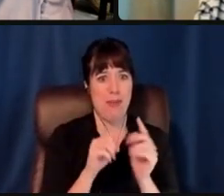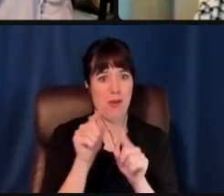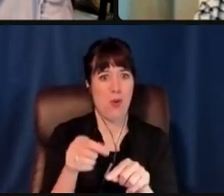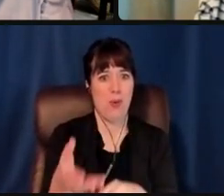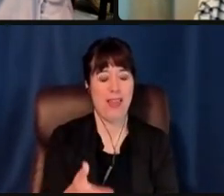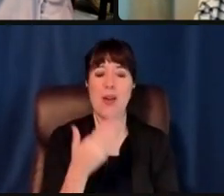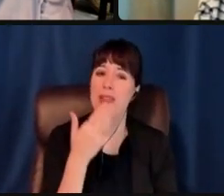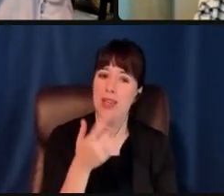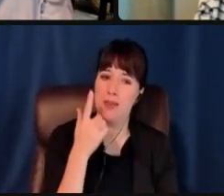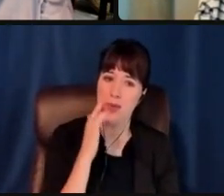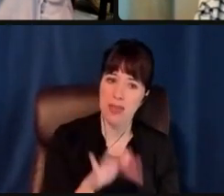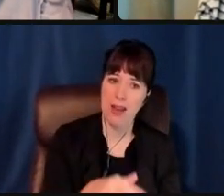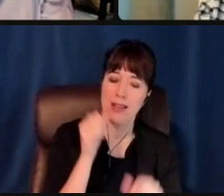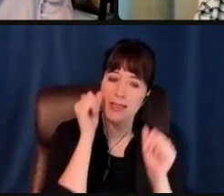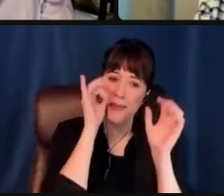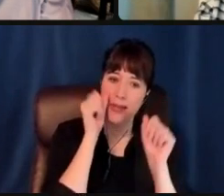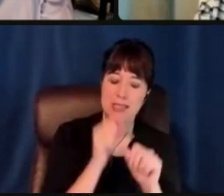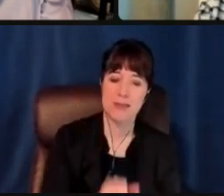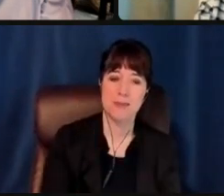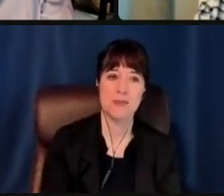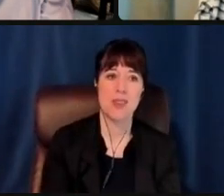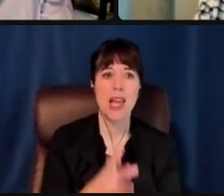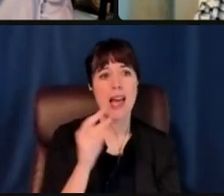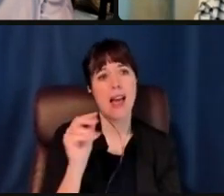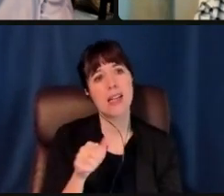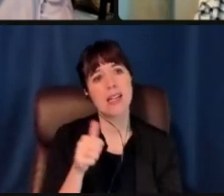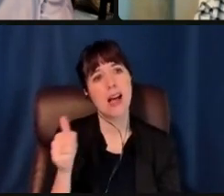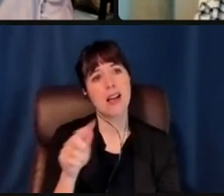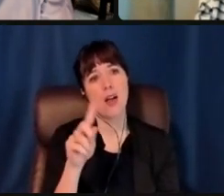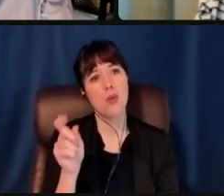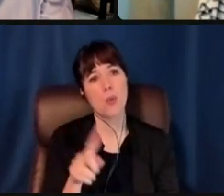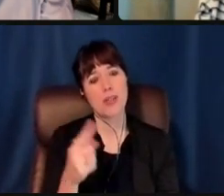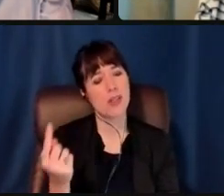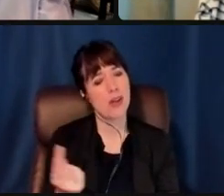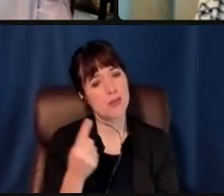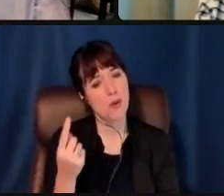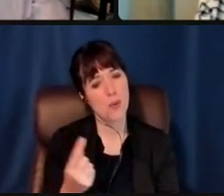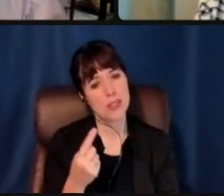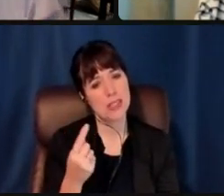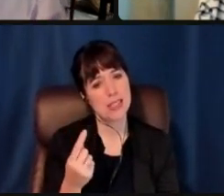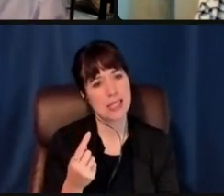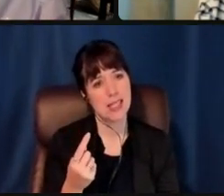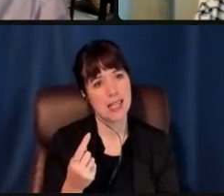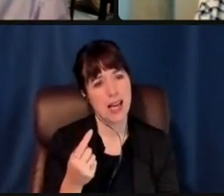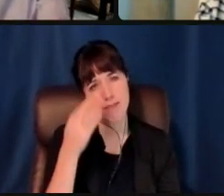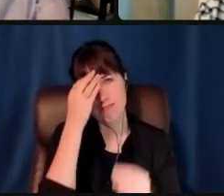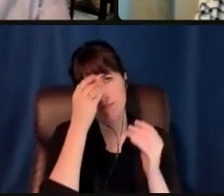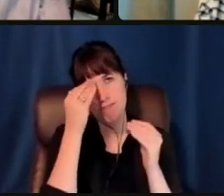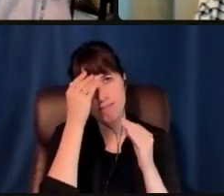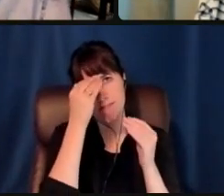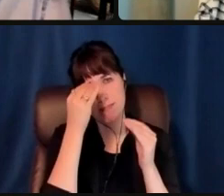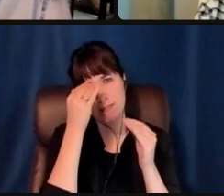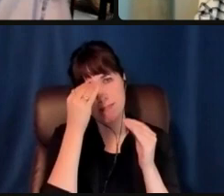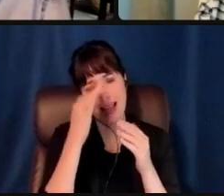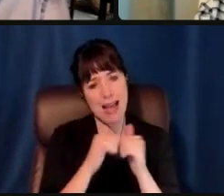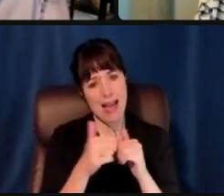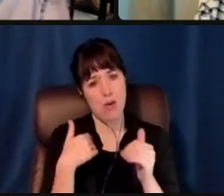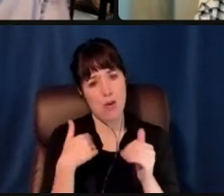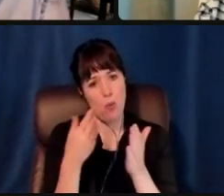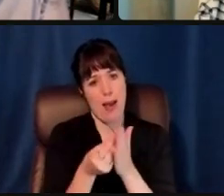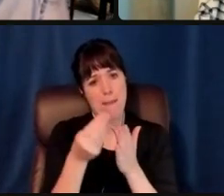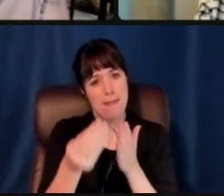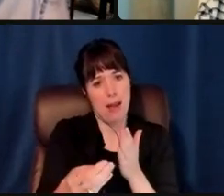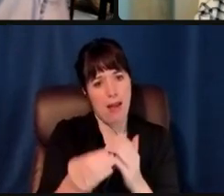thank you for that. That's amazing. And then another question that's always I've pondered on is, how do I buy the